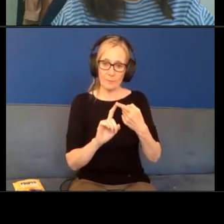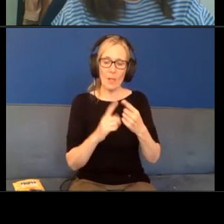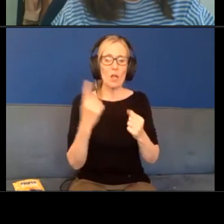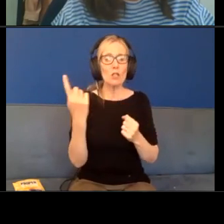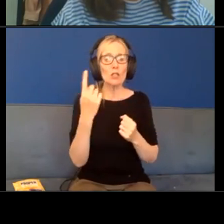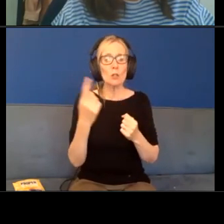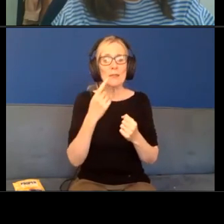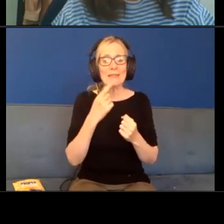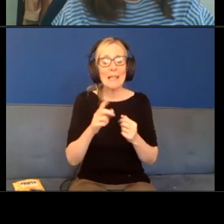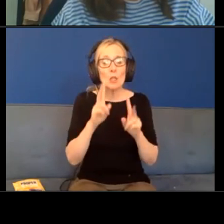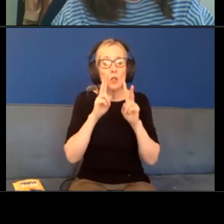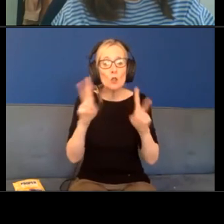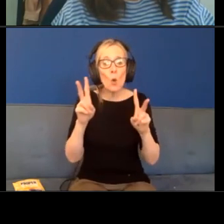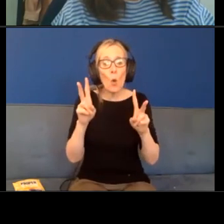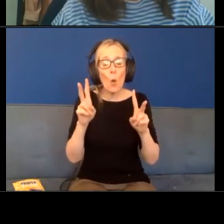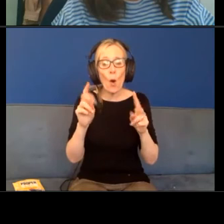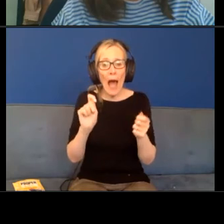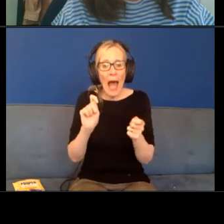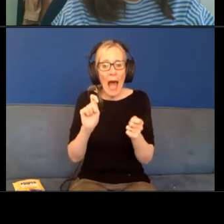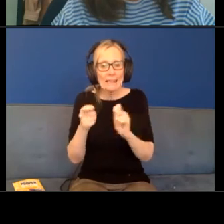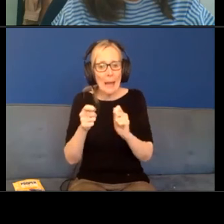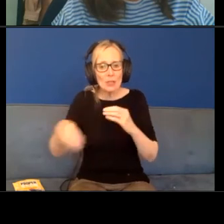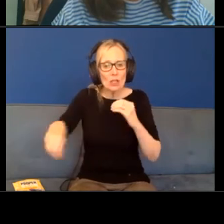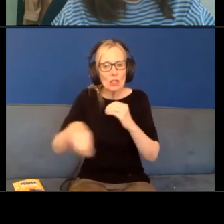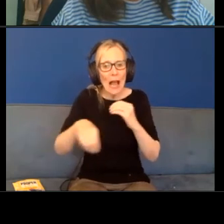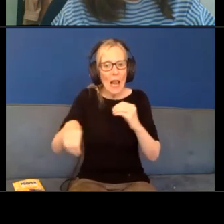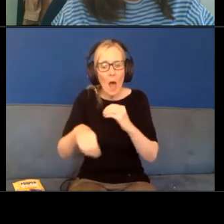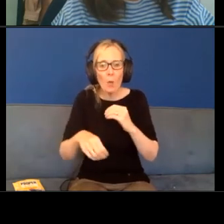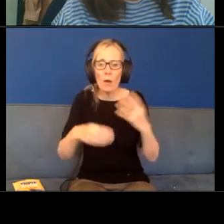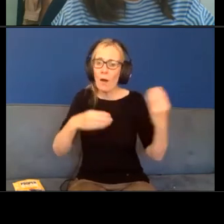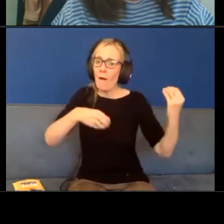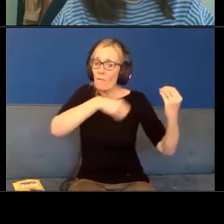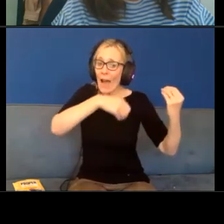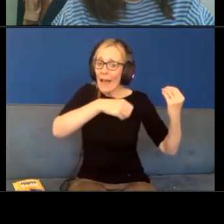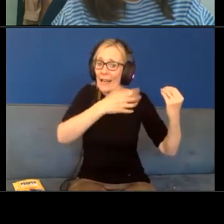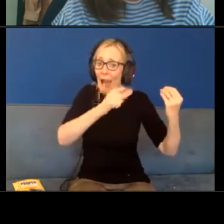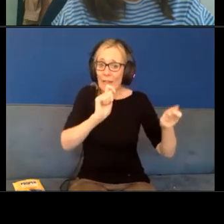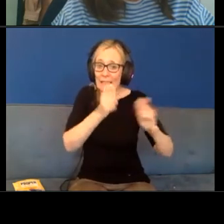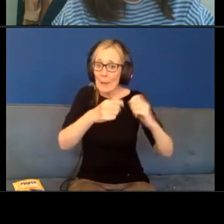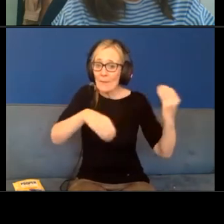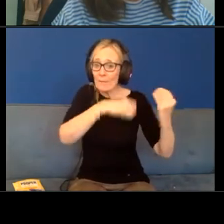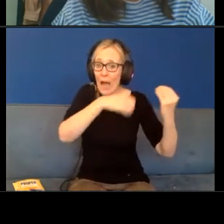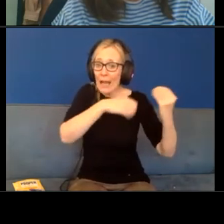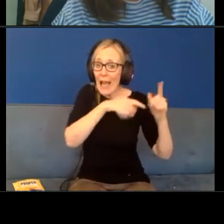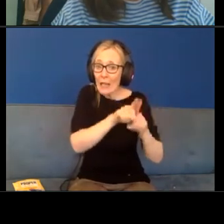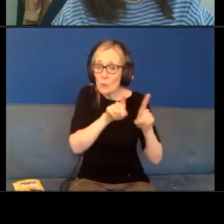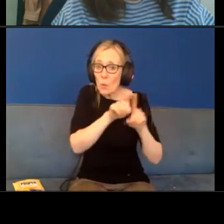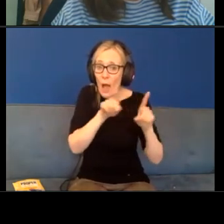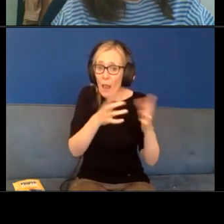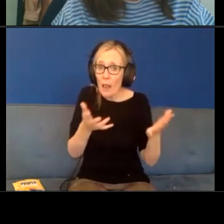the adapted cello. Is that the same for violins? Do you know if there's any adapted violins out there?